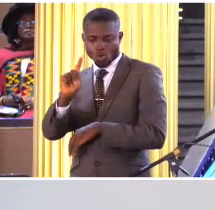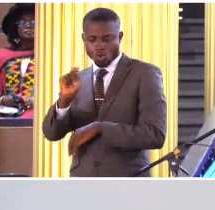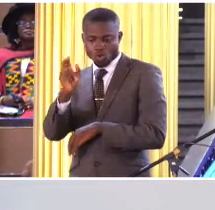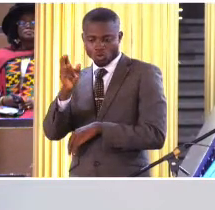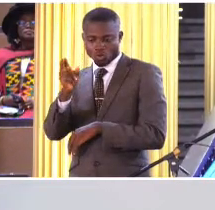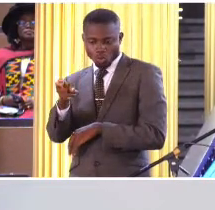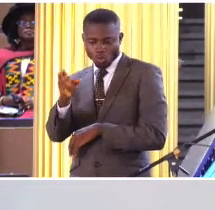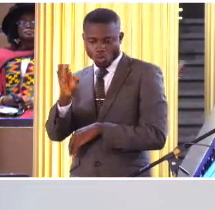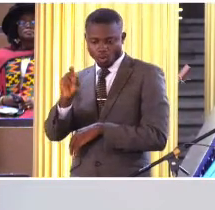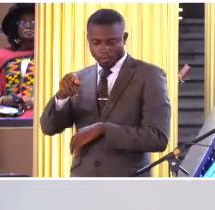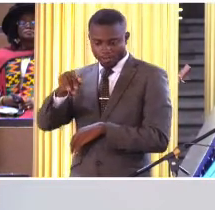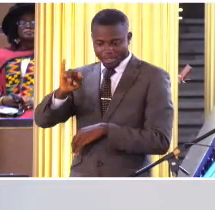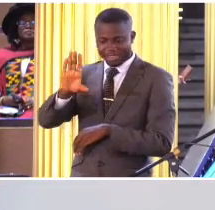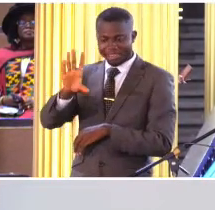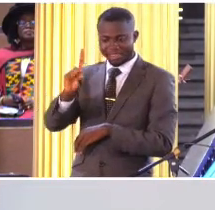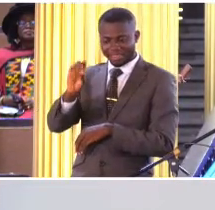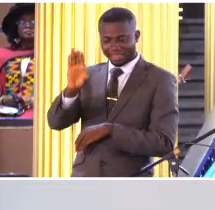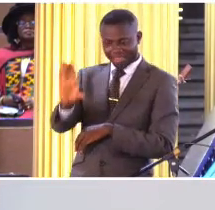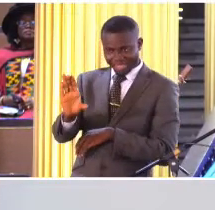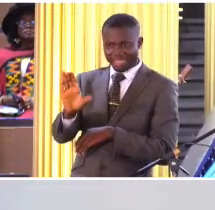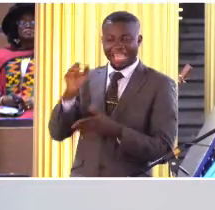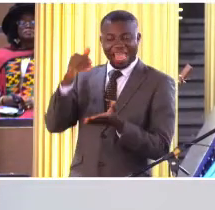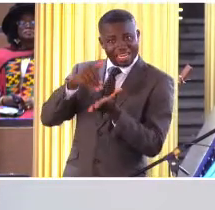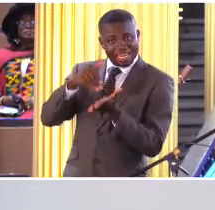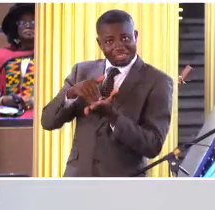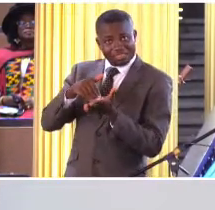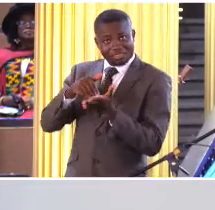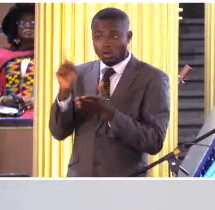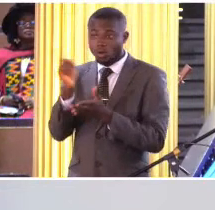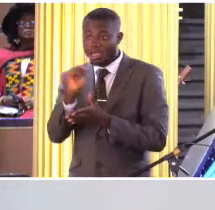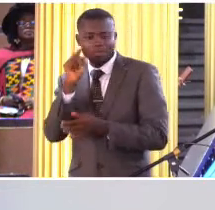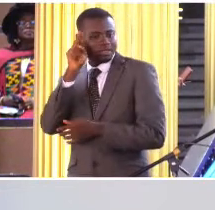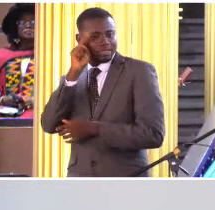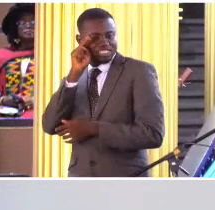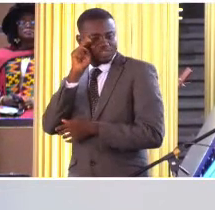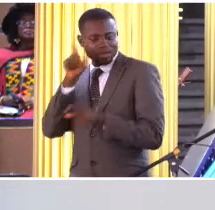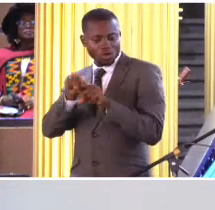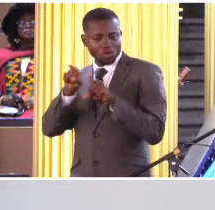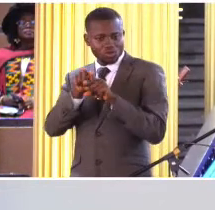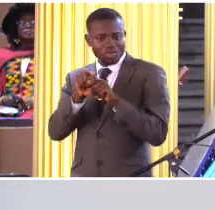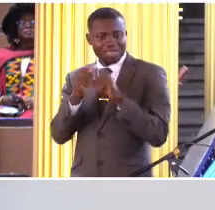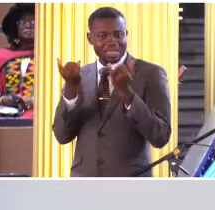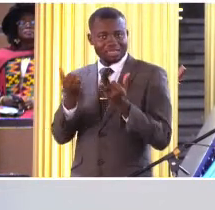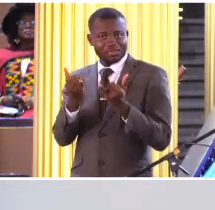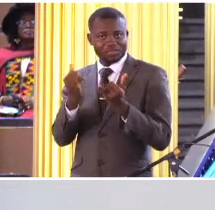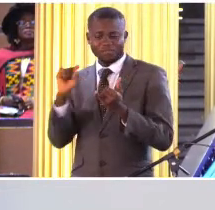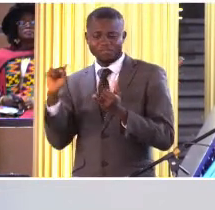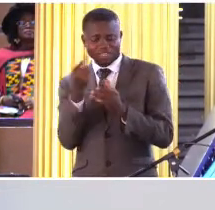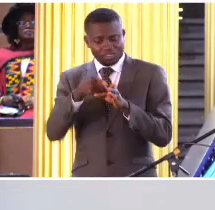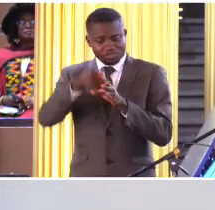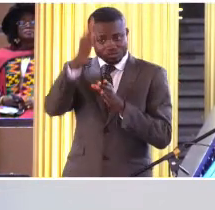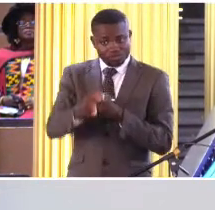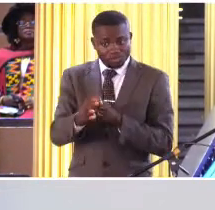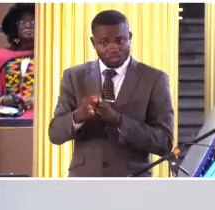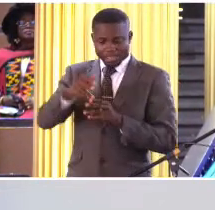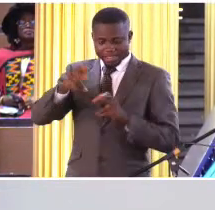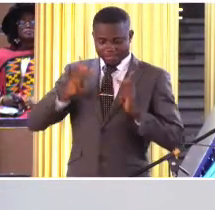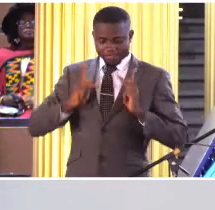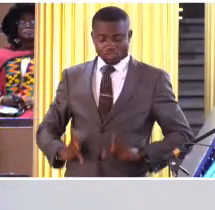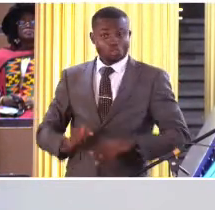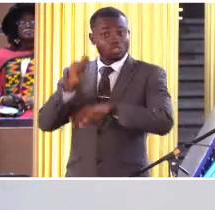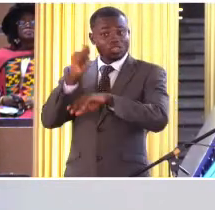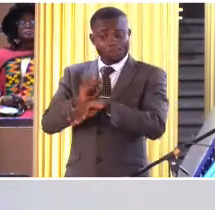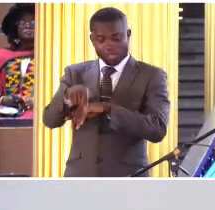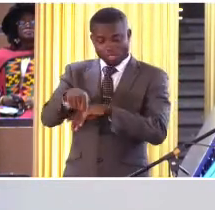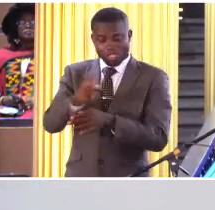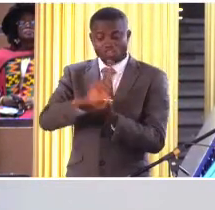at the Postgraduate Physiotherapy College of Nigeria. As the first professor of physiotherapy at the University